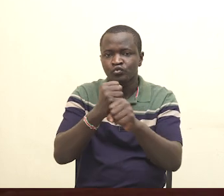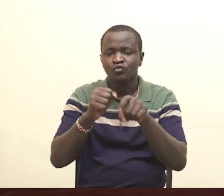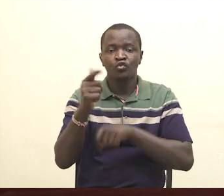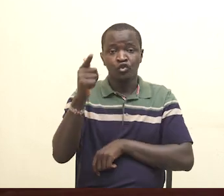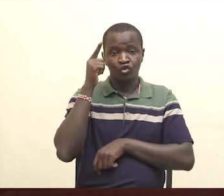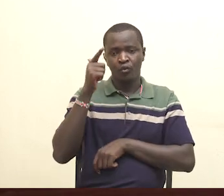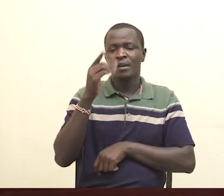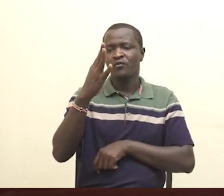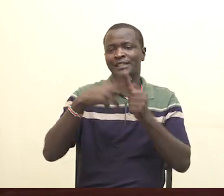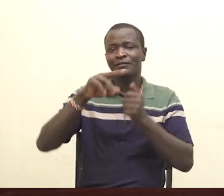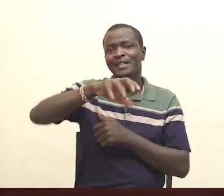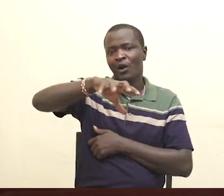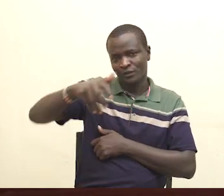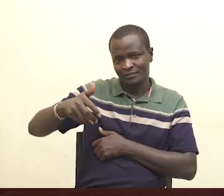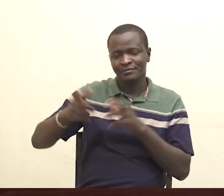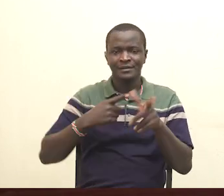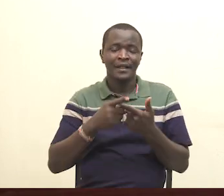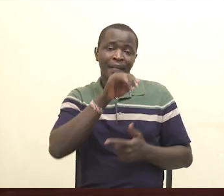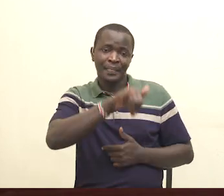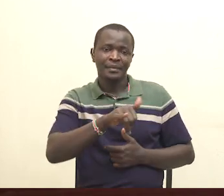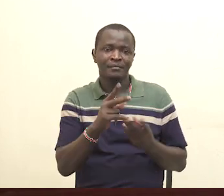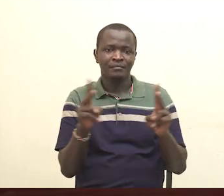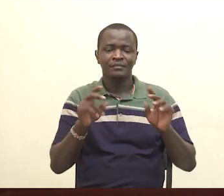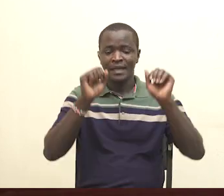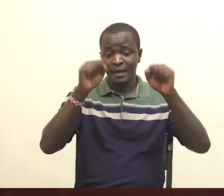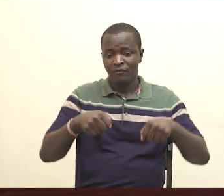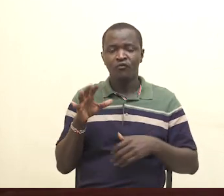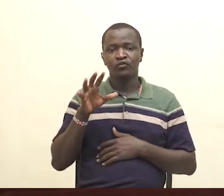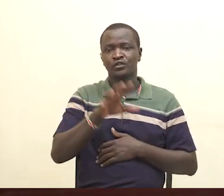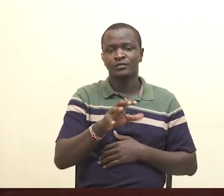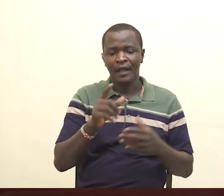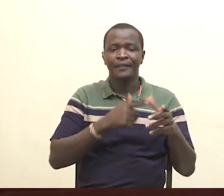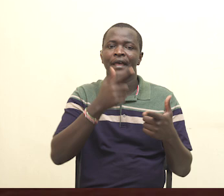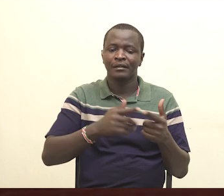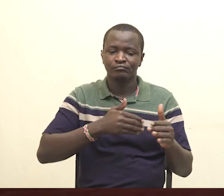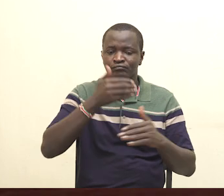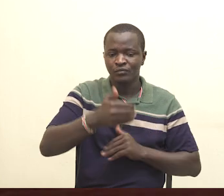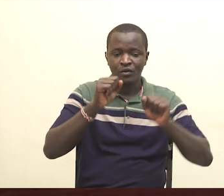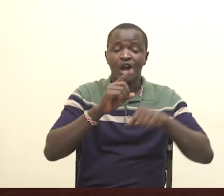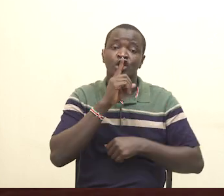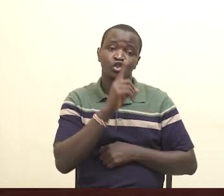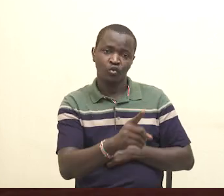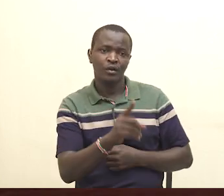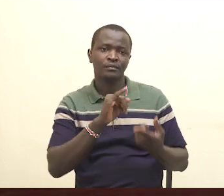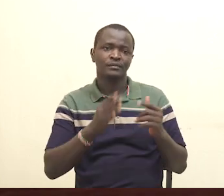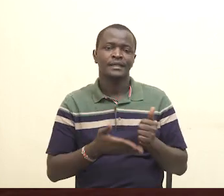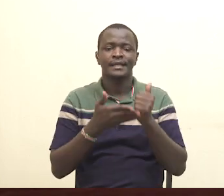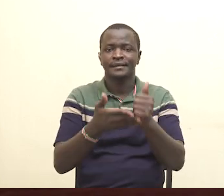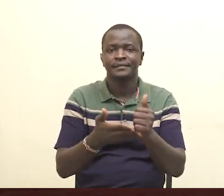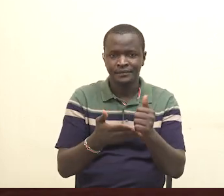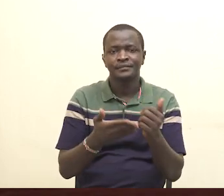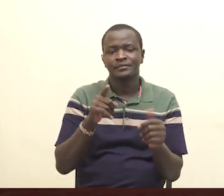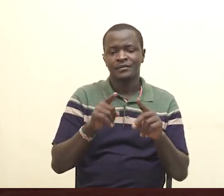framework in the counties, all the 47 counties, that is enforceable, then we are